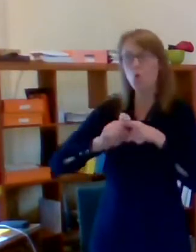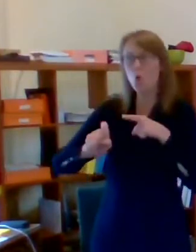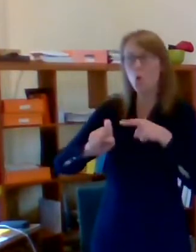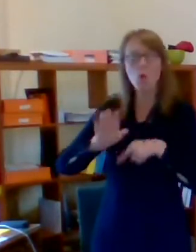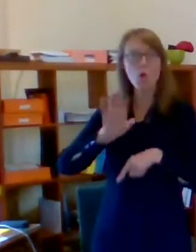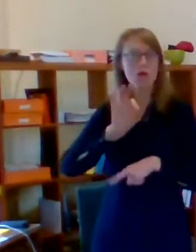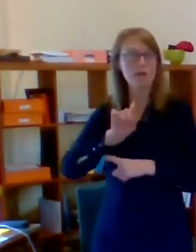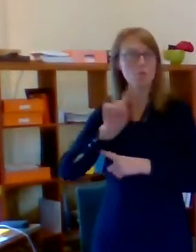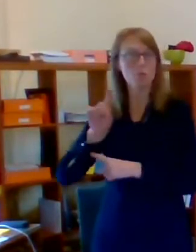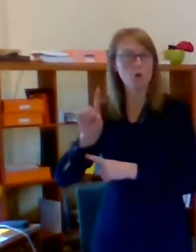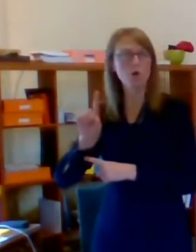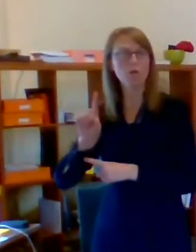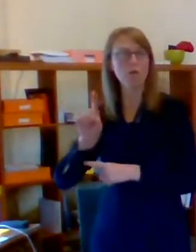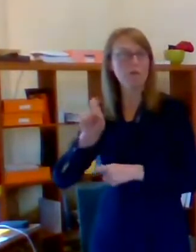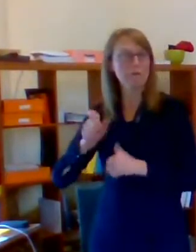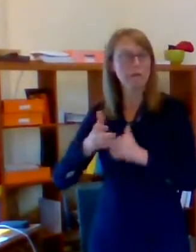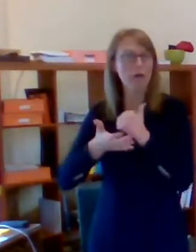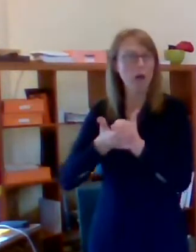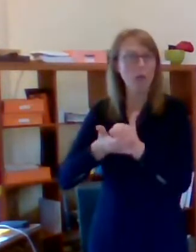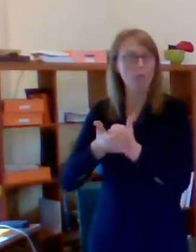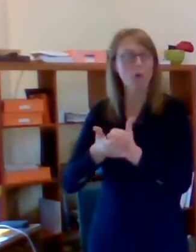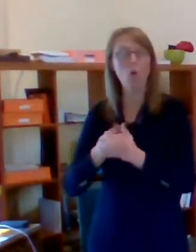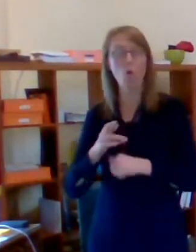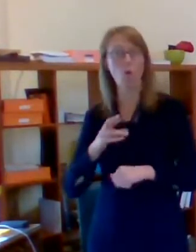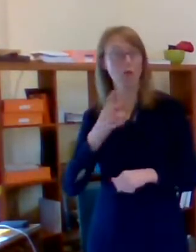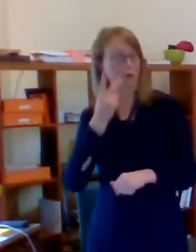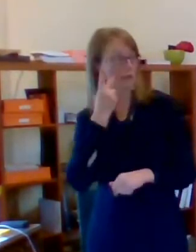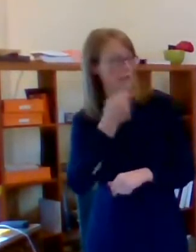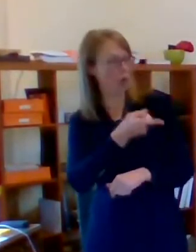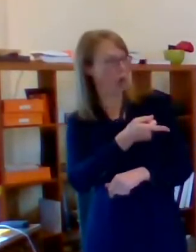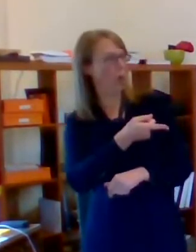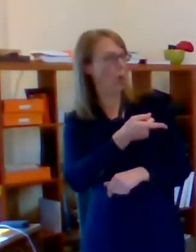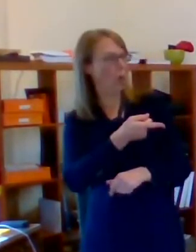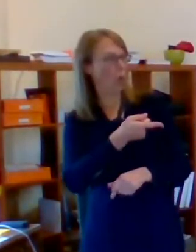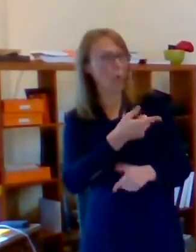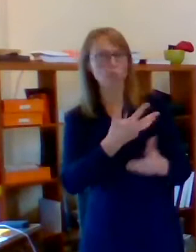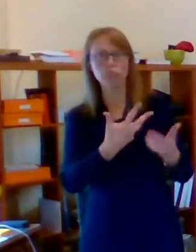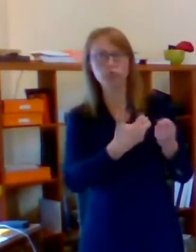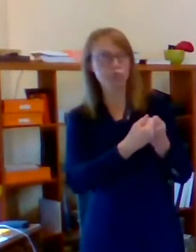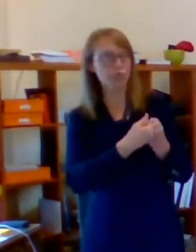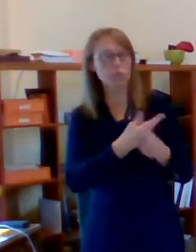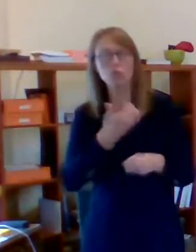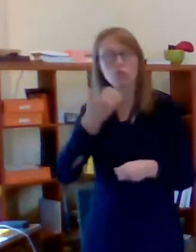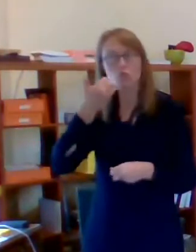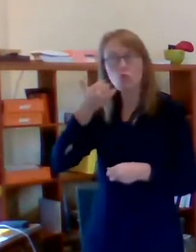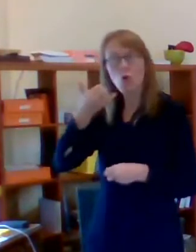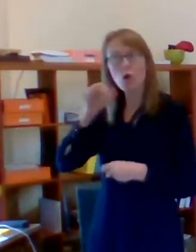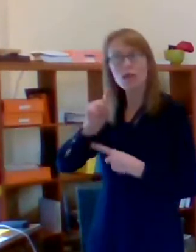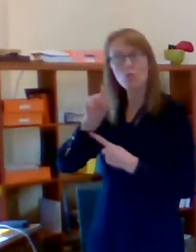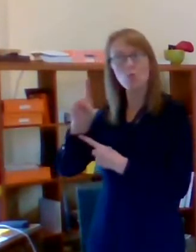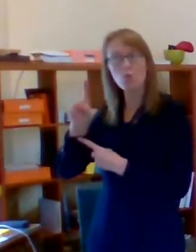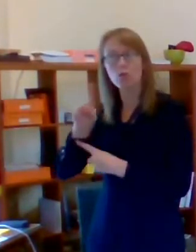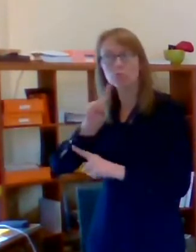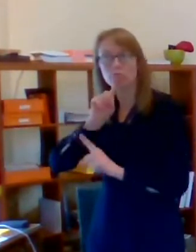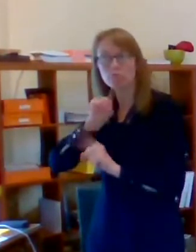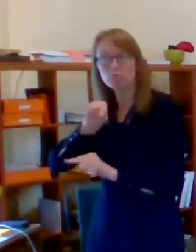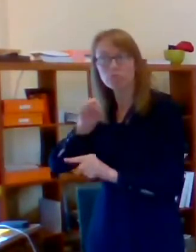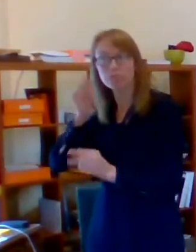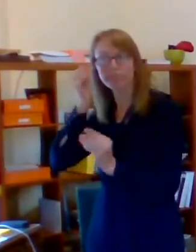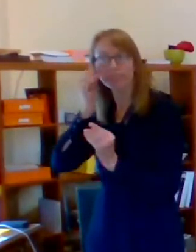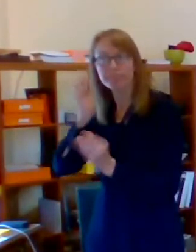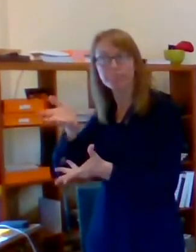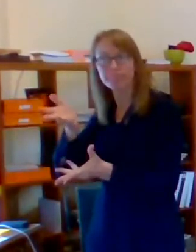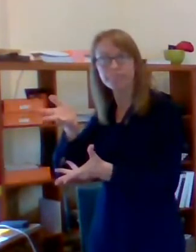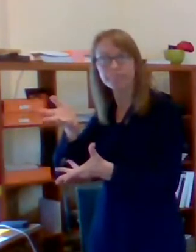call 911 on someone else. Maybe it's a car accident, but when you call 911, hopefully you can